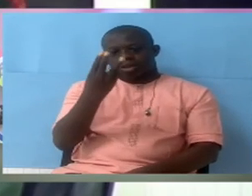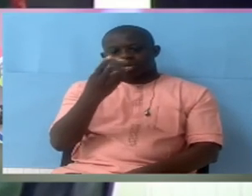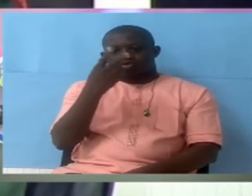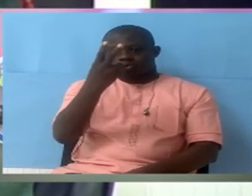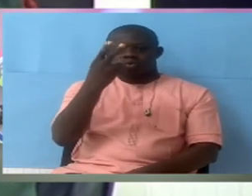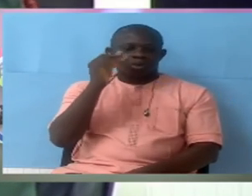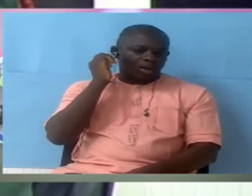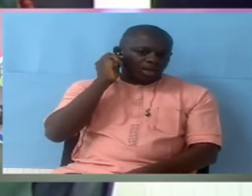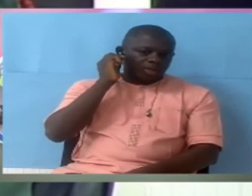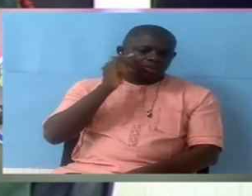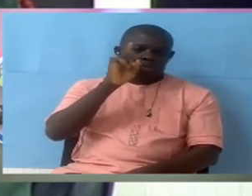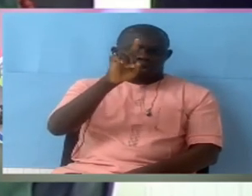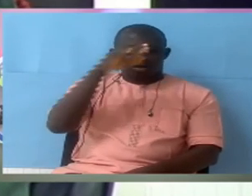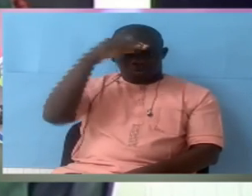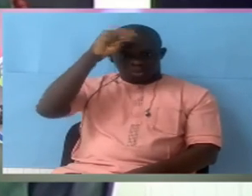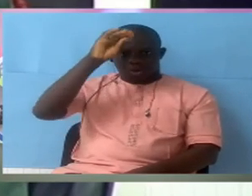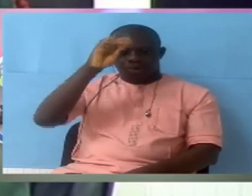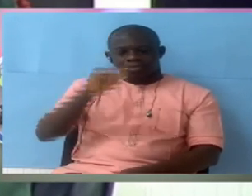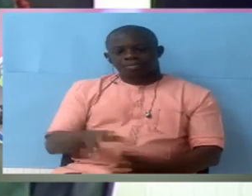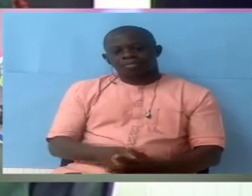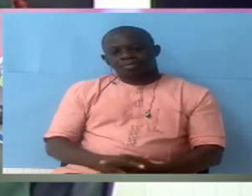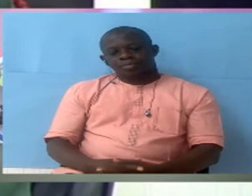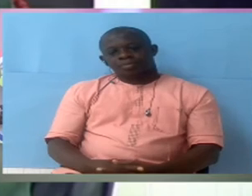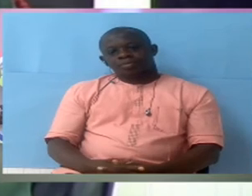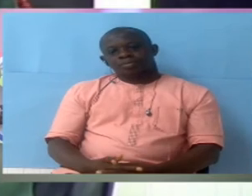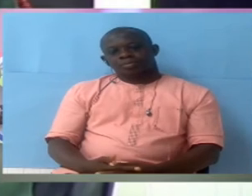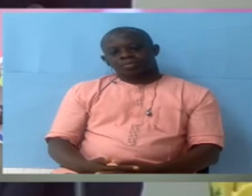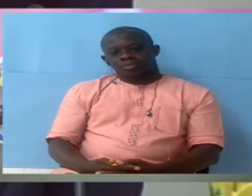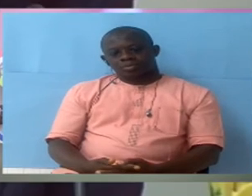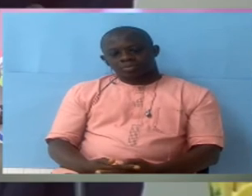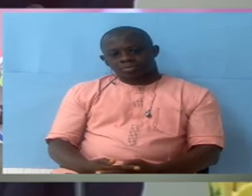Ñetta la am ñaari jigen ben goor.